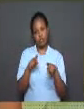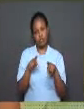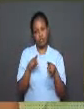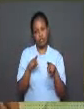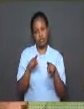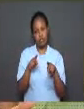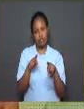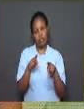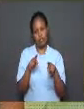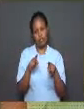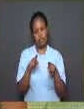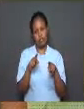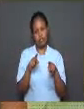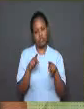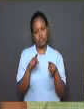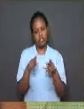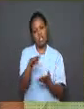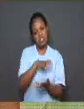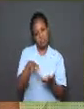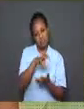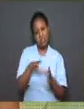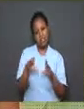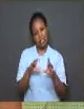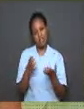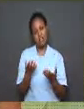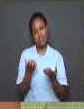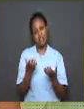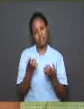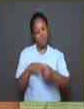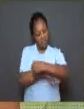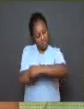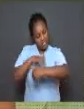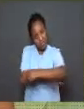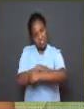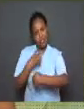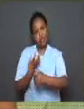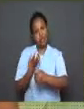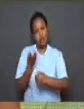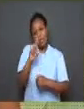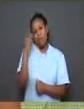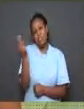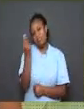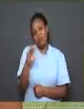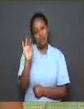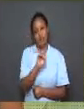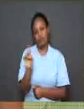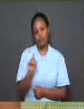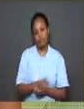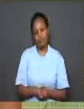at risk of being exploited, misused, or underprivileged.